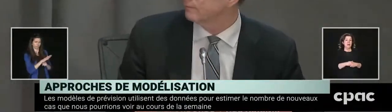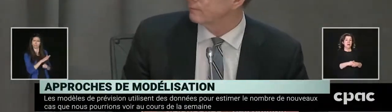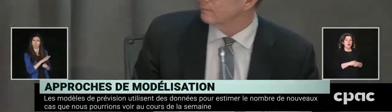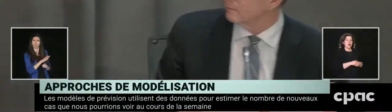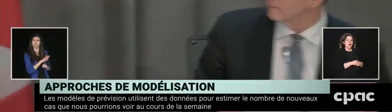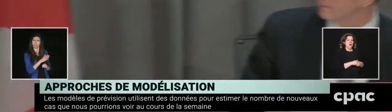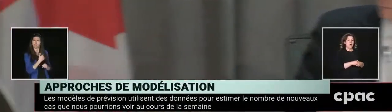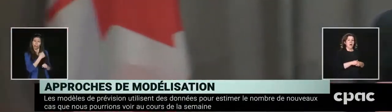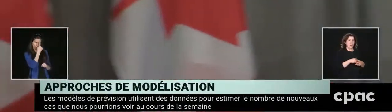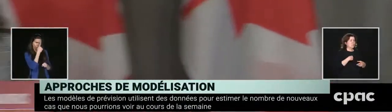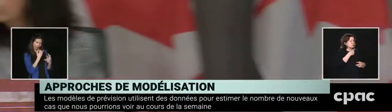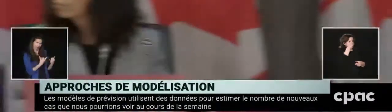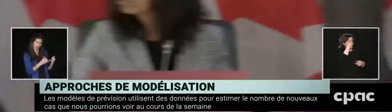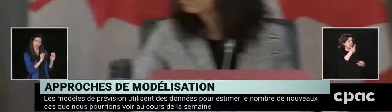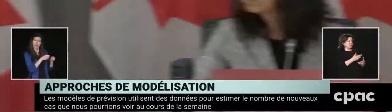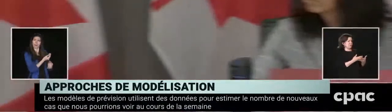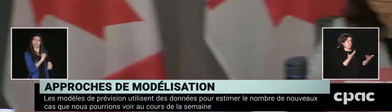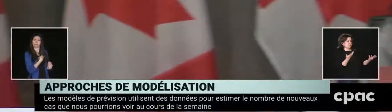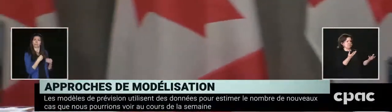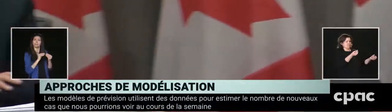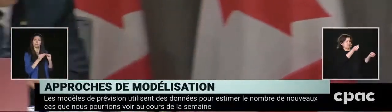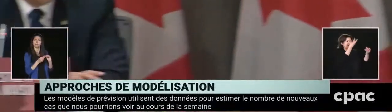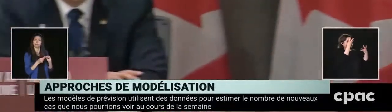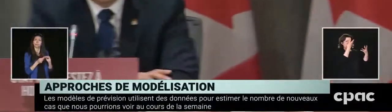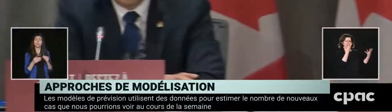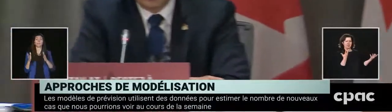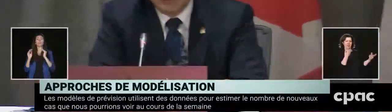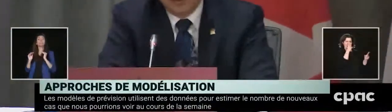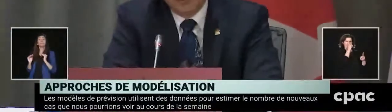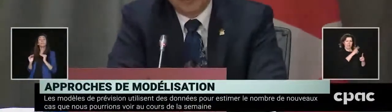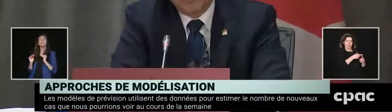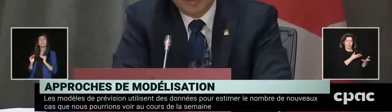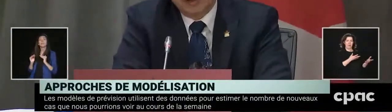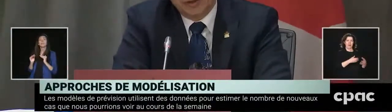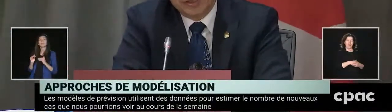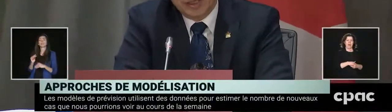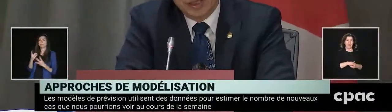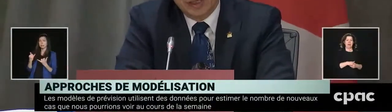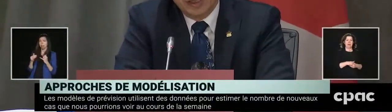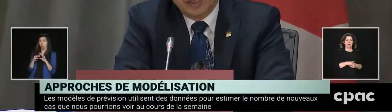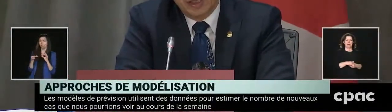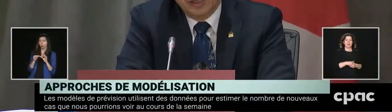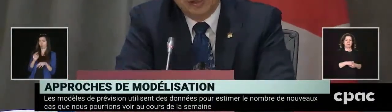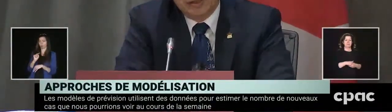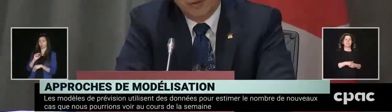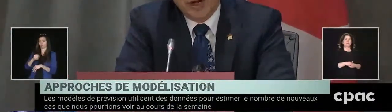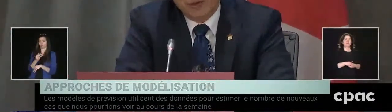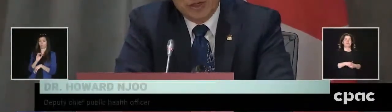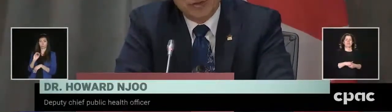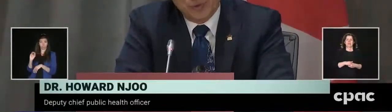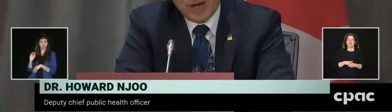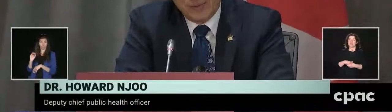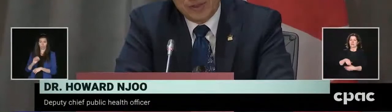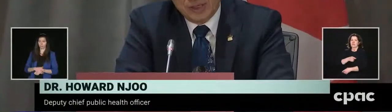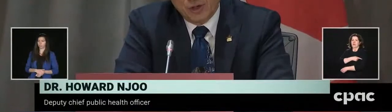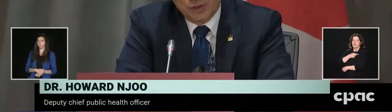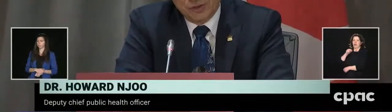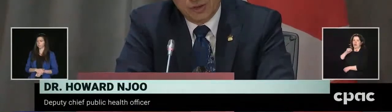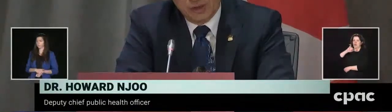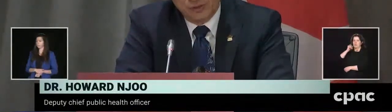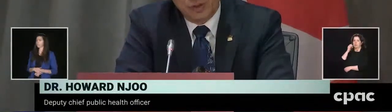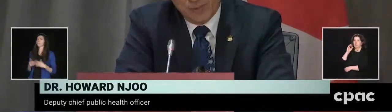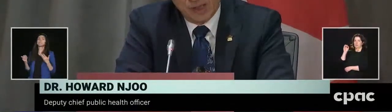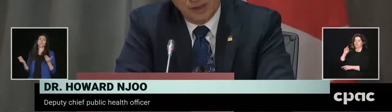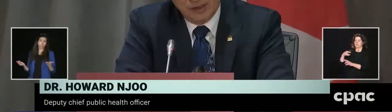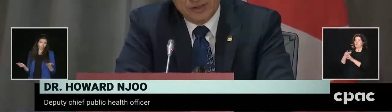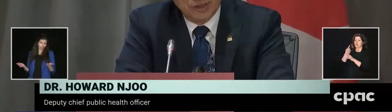It's Dr. New. Maybe I can answer that. Is that certainly with our modelers, there's a wide range of parameters that go